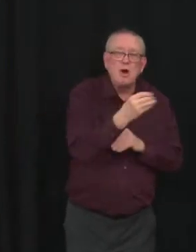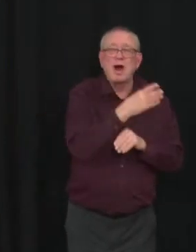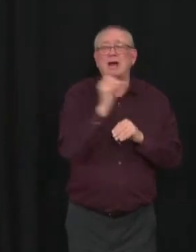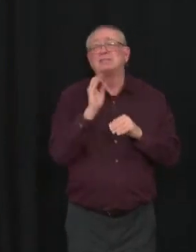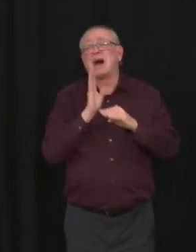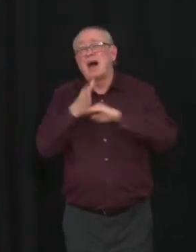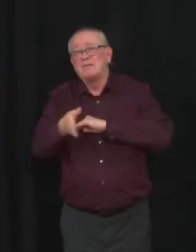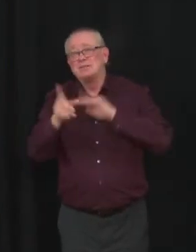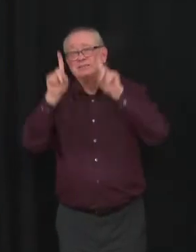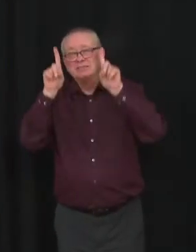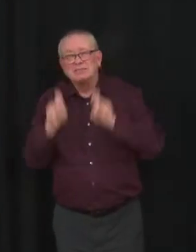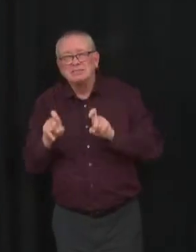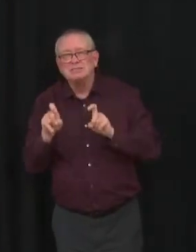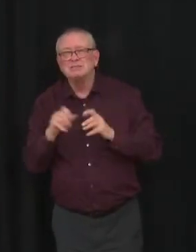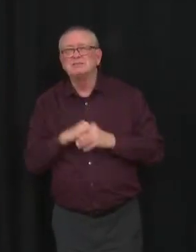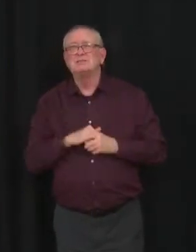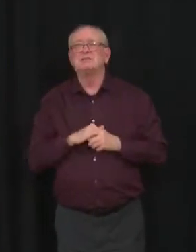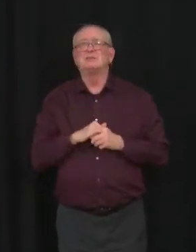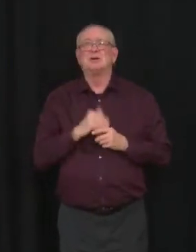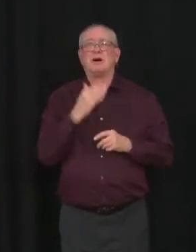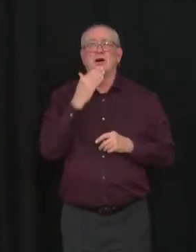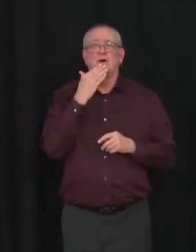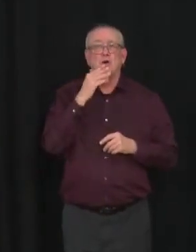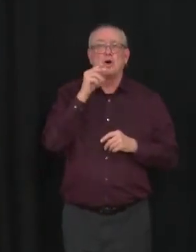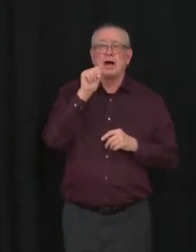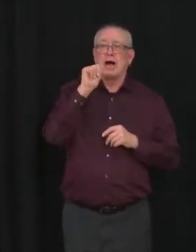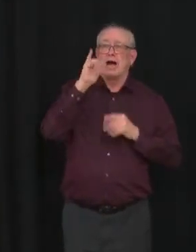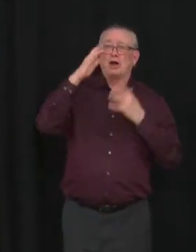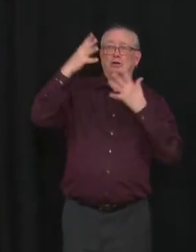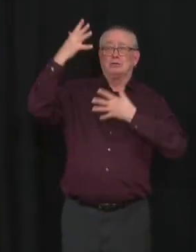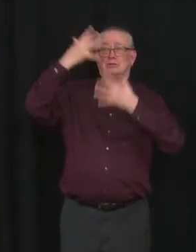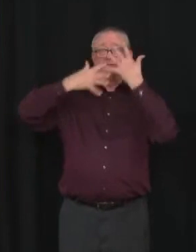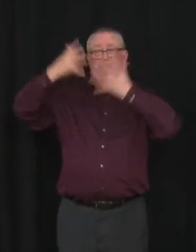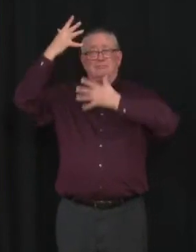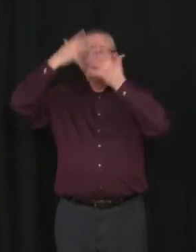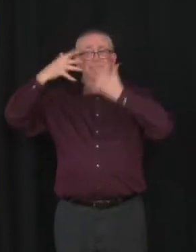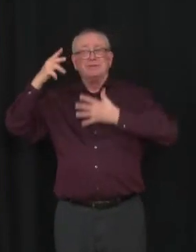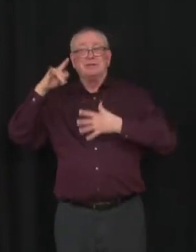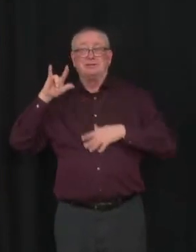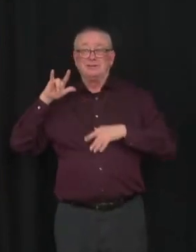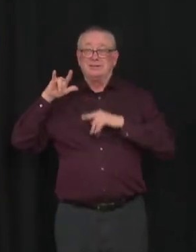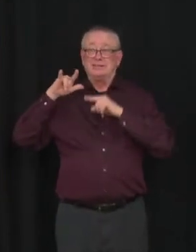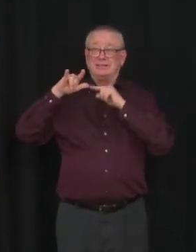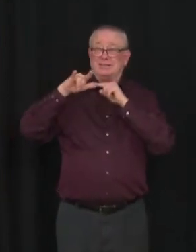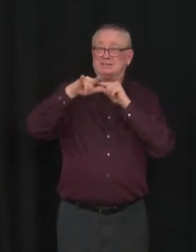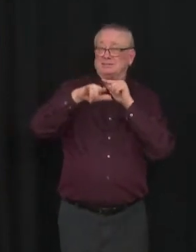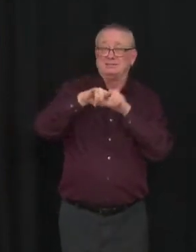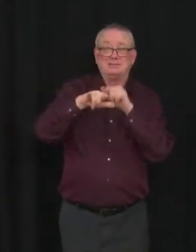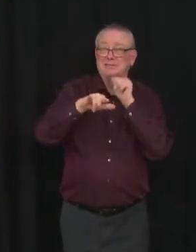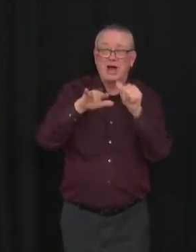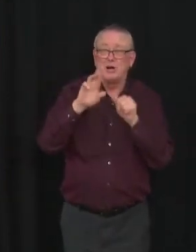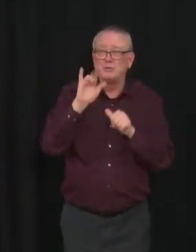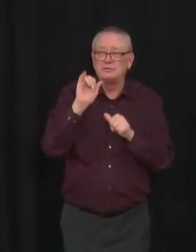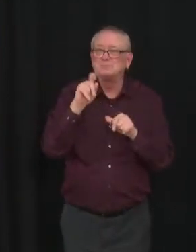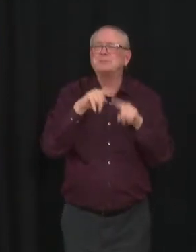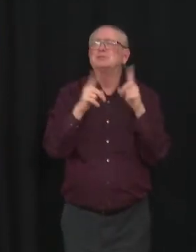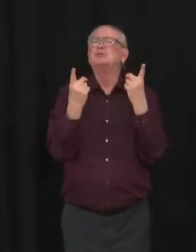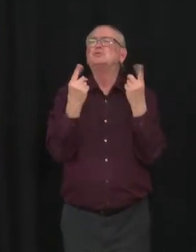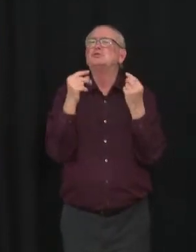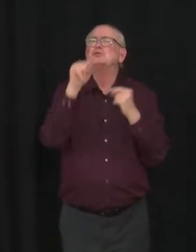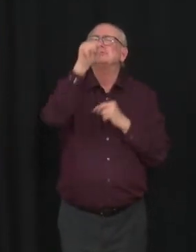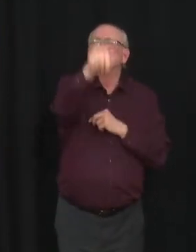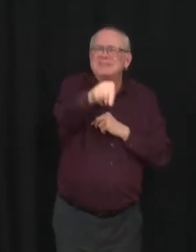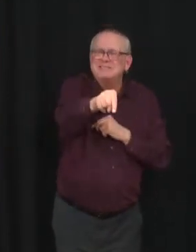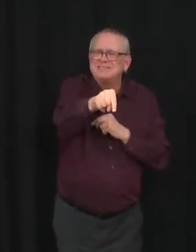air filtration, et cetera. So I don't think the issue is the travel per se as much as it is what you end up doing, and you could be a far